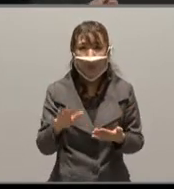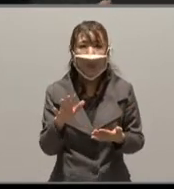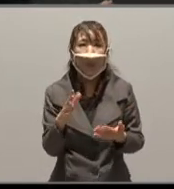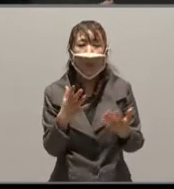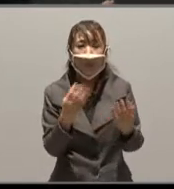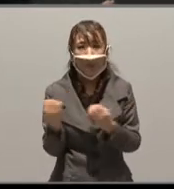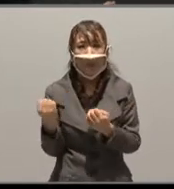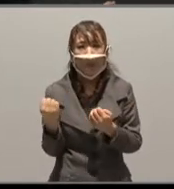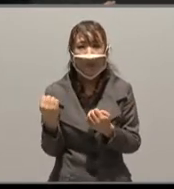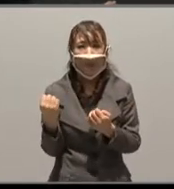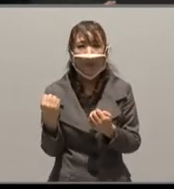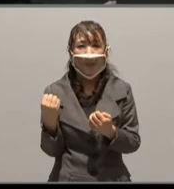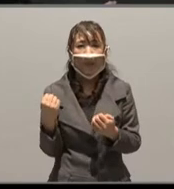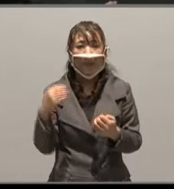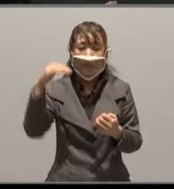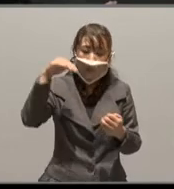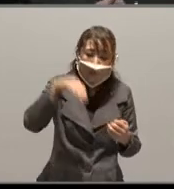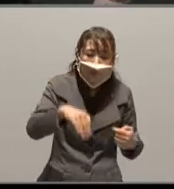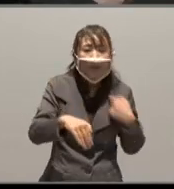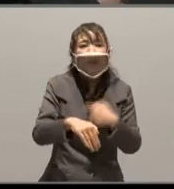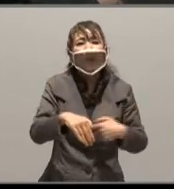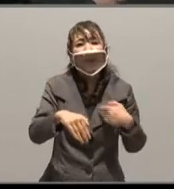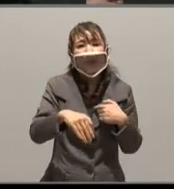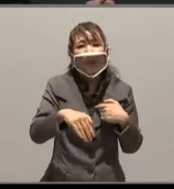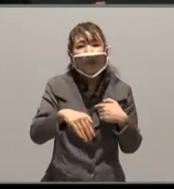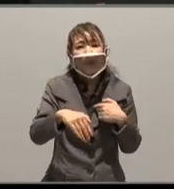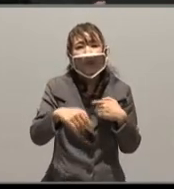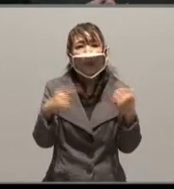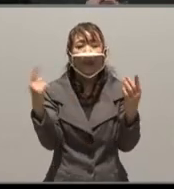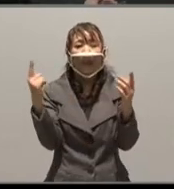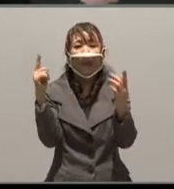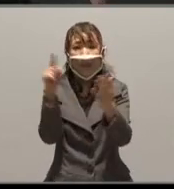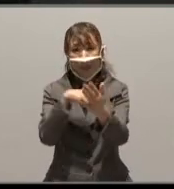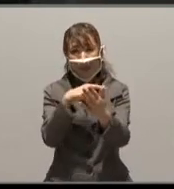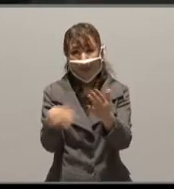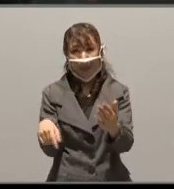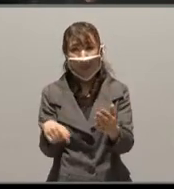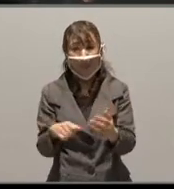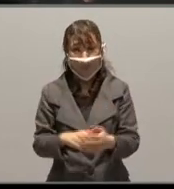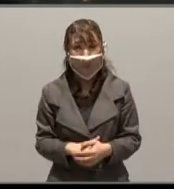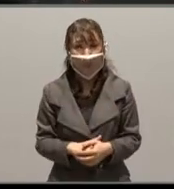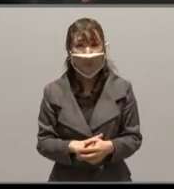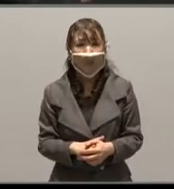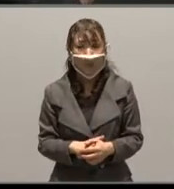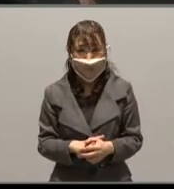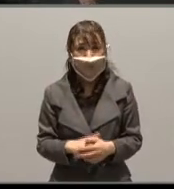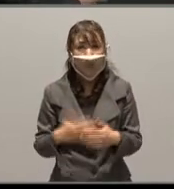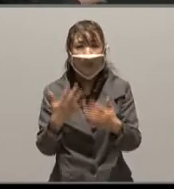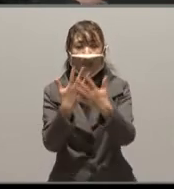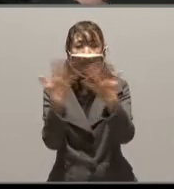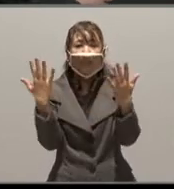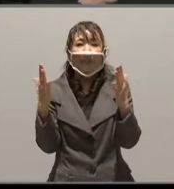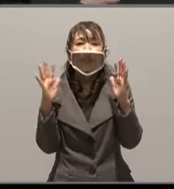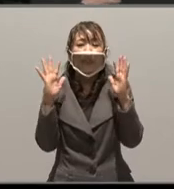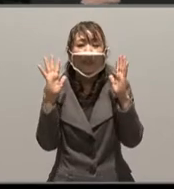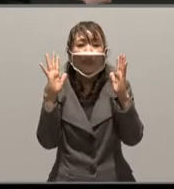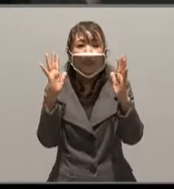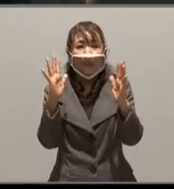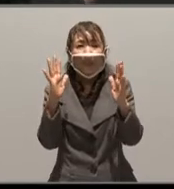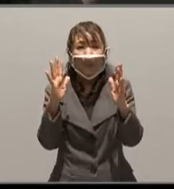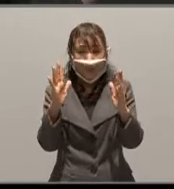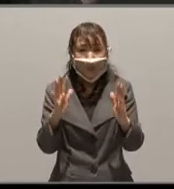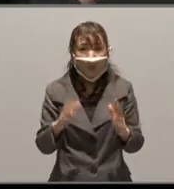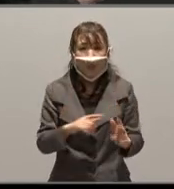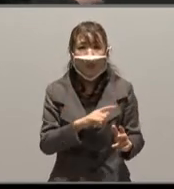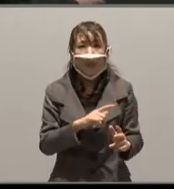improved. And all the decrease of the negative symptoms, and this is the